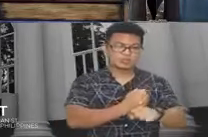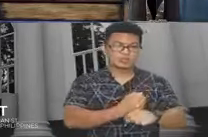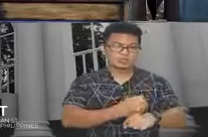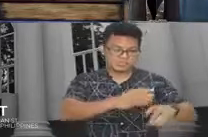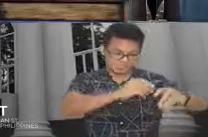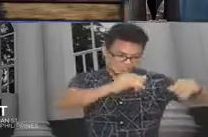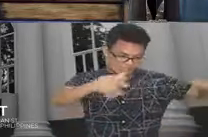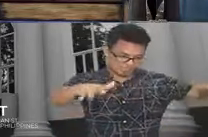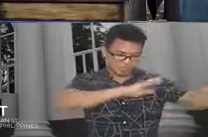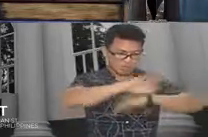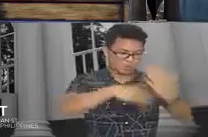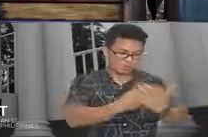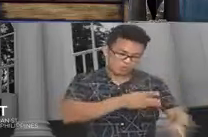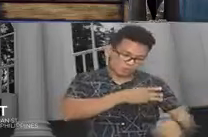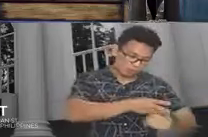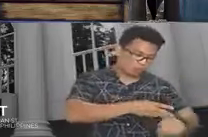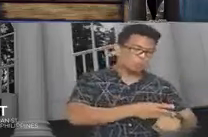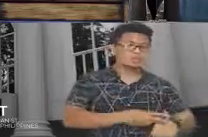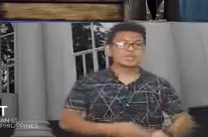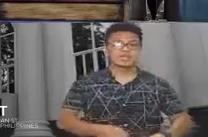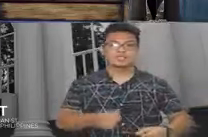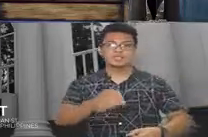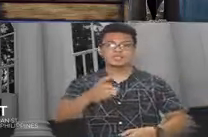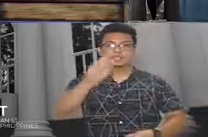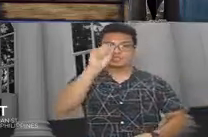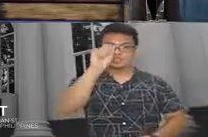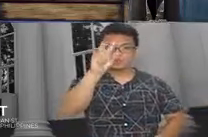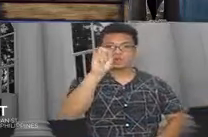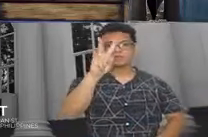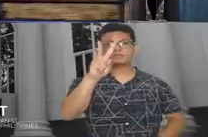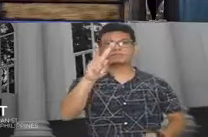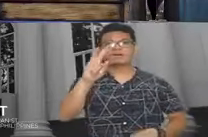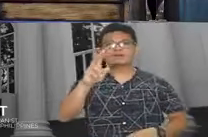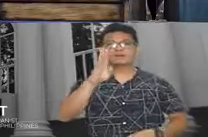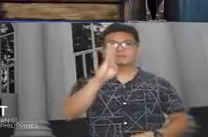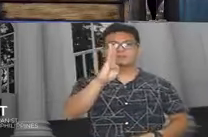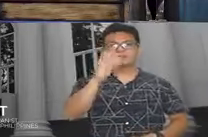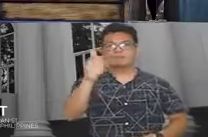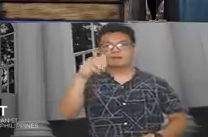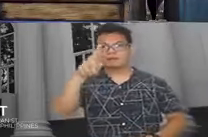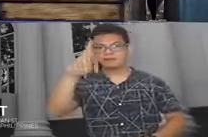dust, everything. 12 barrels.